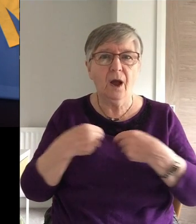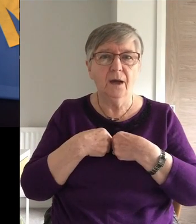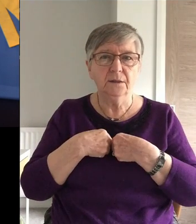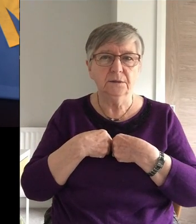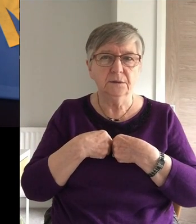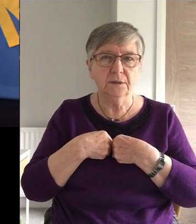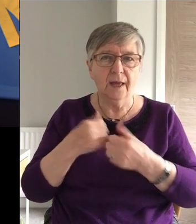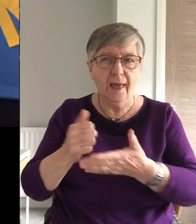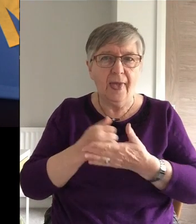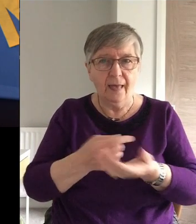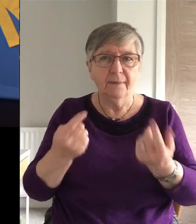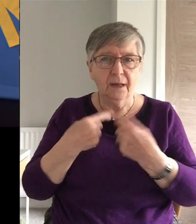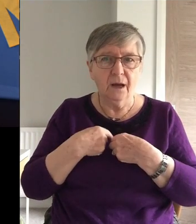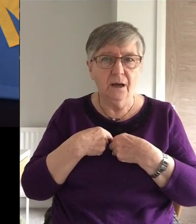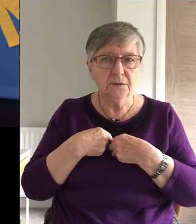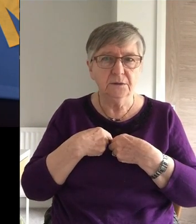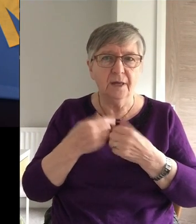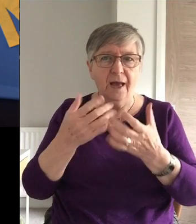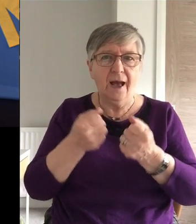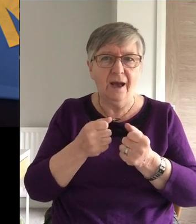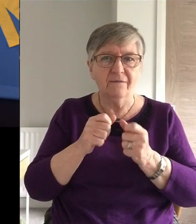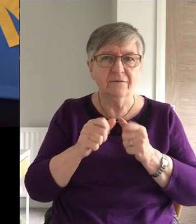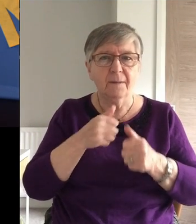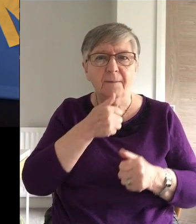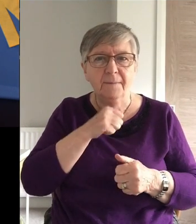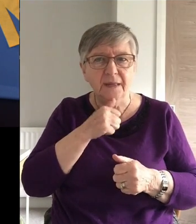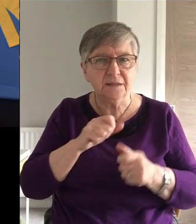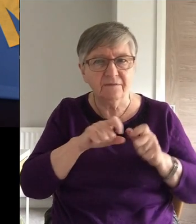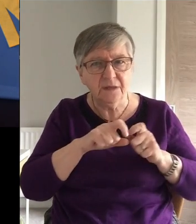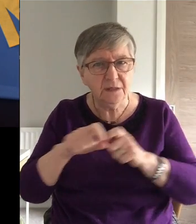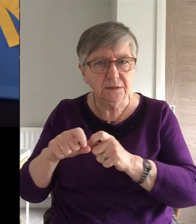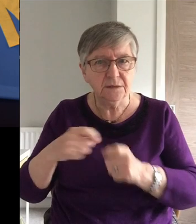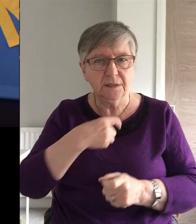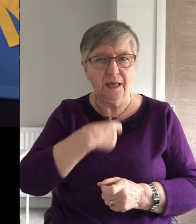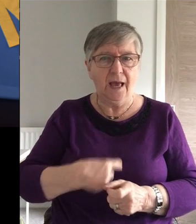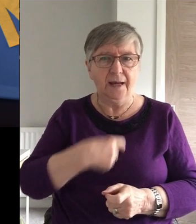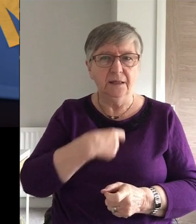about perseverance, character, and hope.